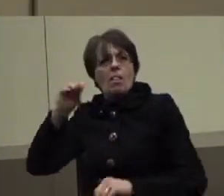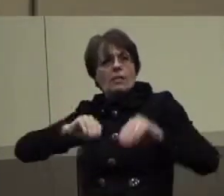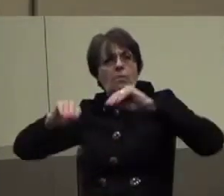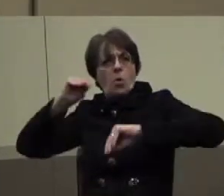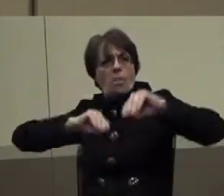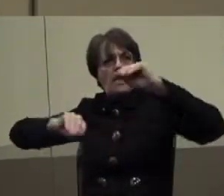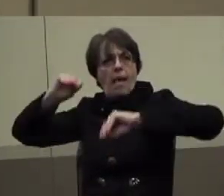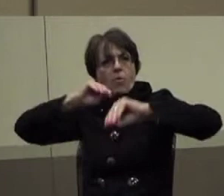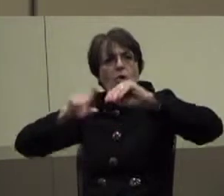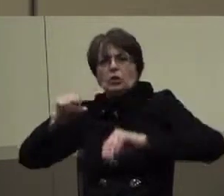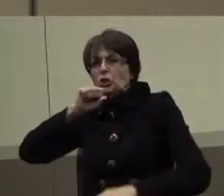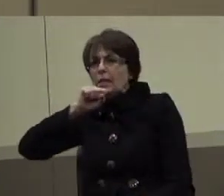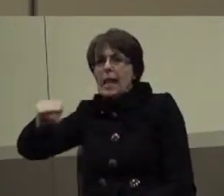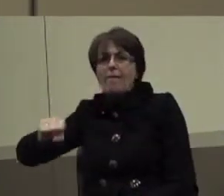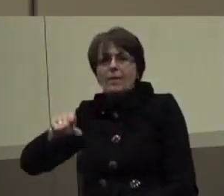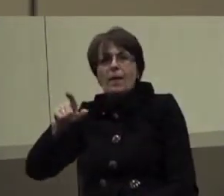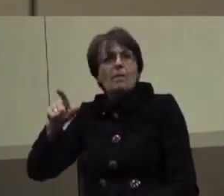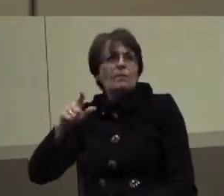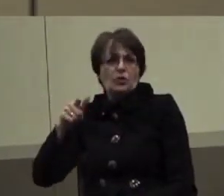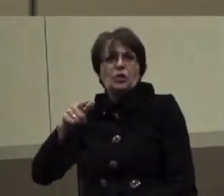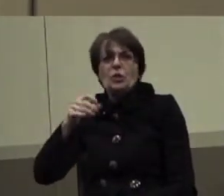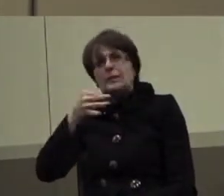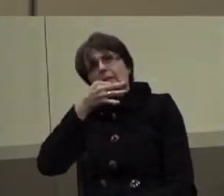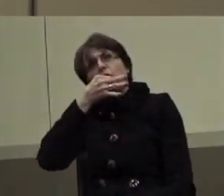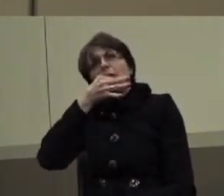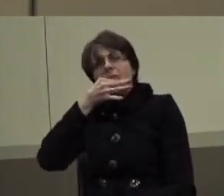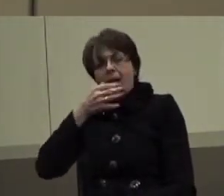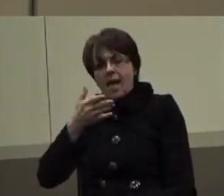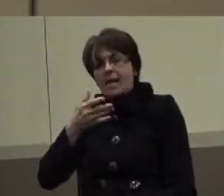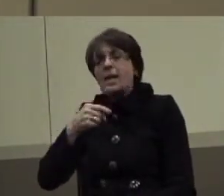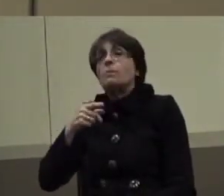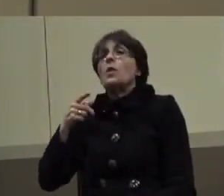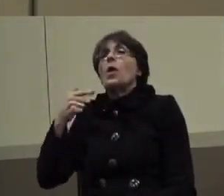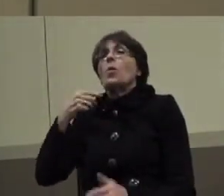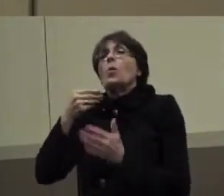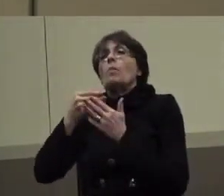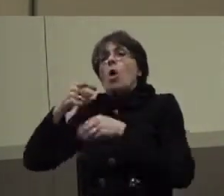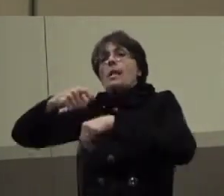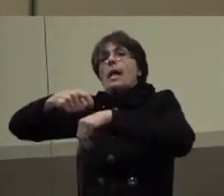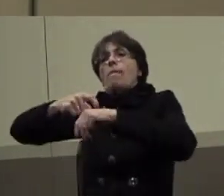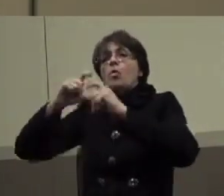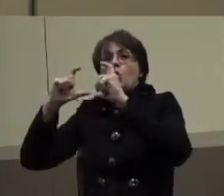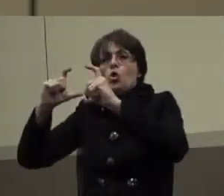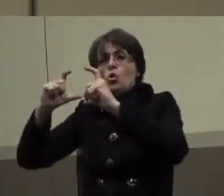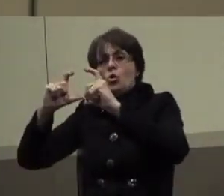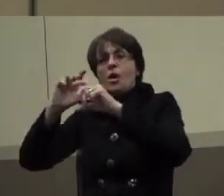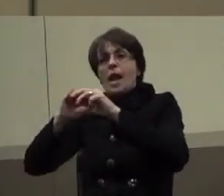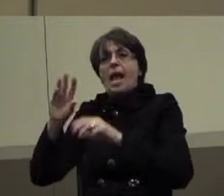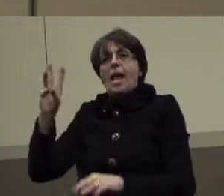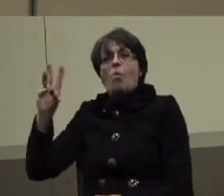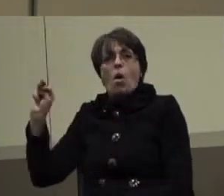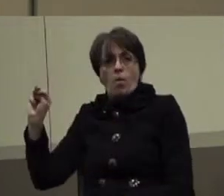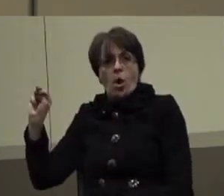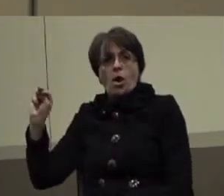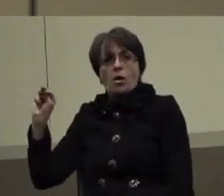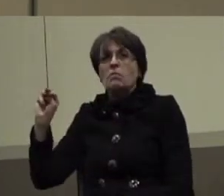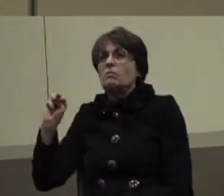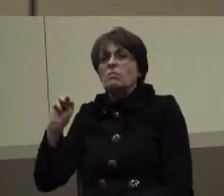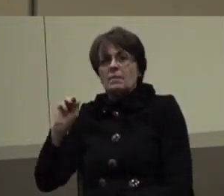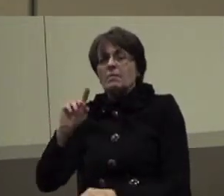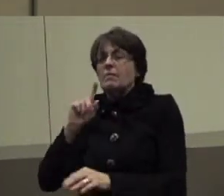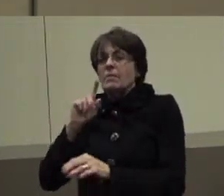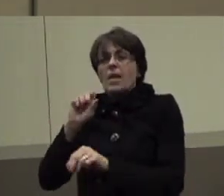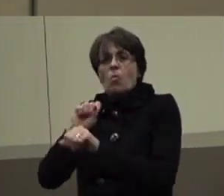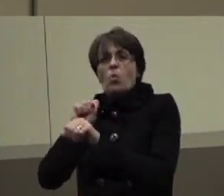puzzles, could put them together. This was something she was good at. We bought a timer at Walmart that worked